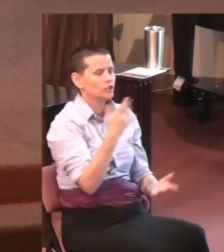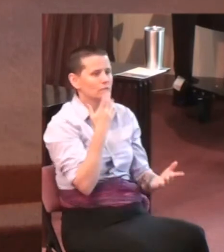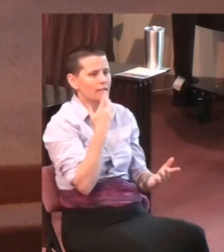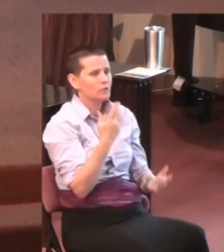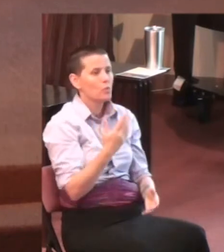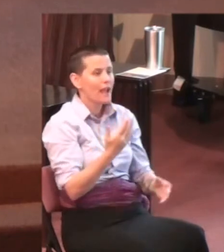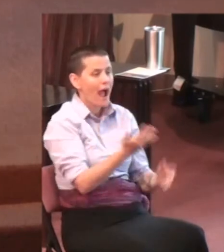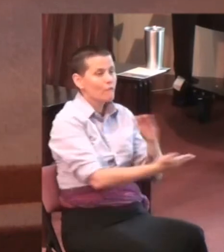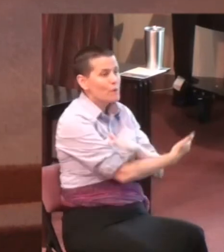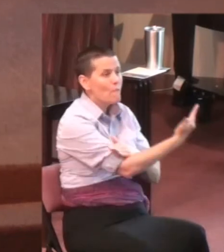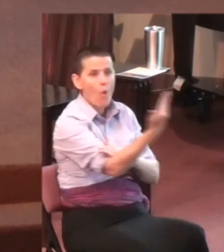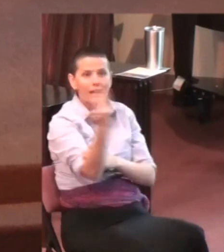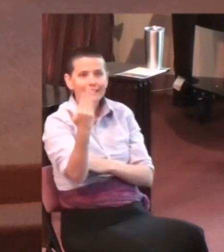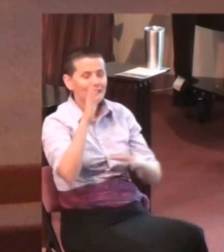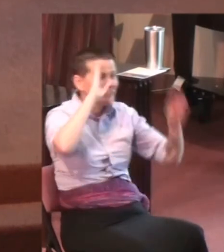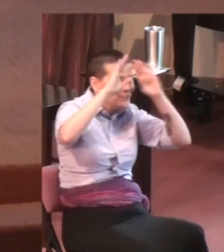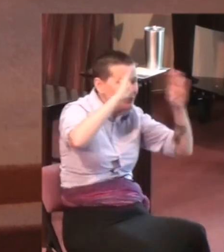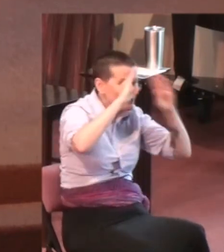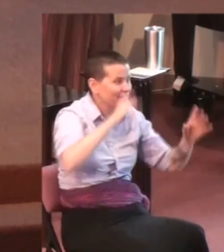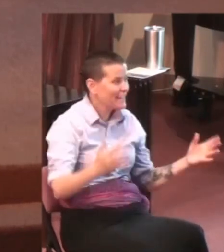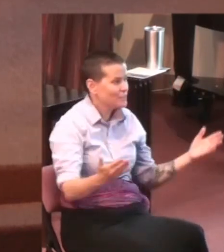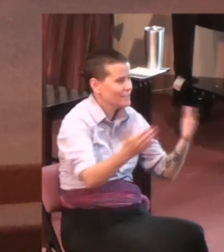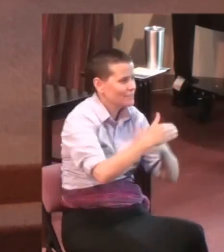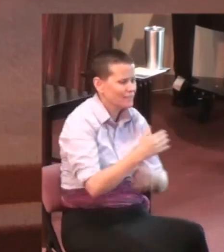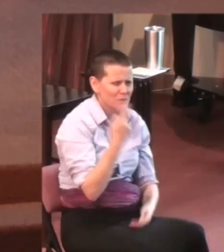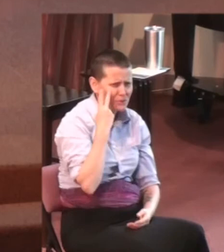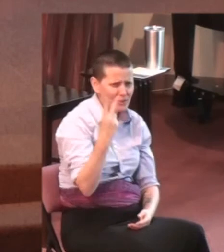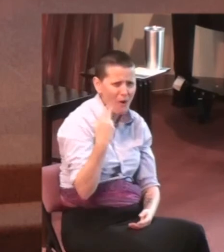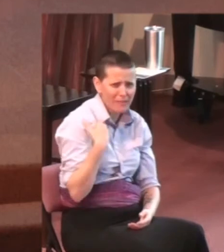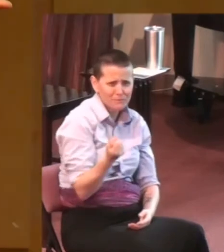month. Oh, hi, squeeze. She just saw her like 12 hours ago.